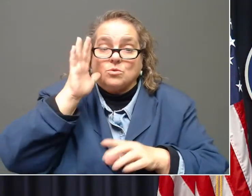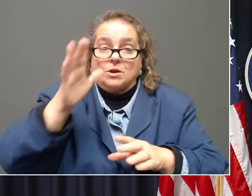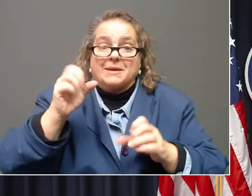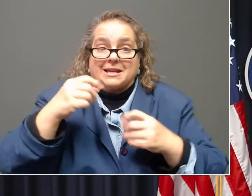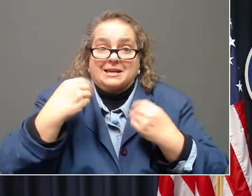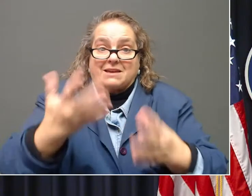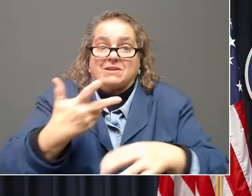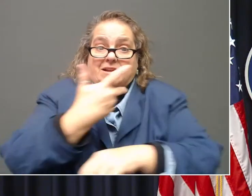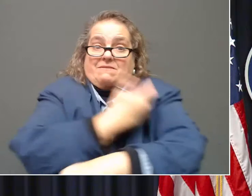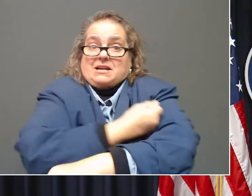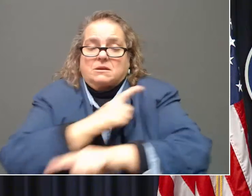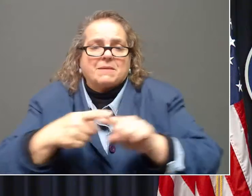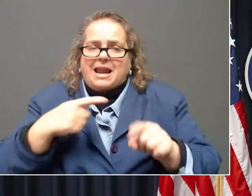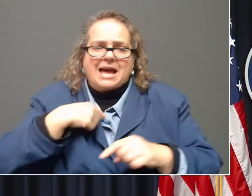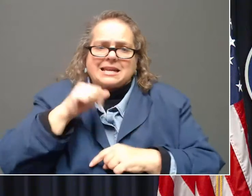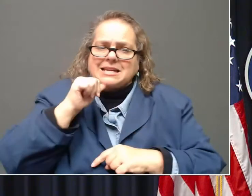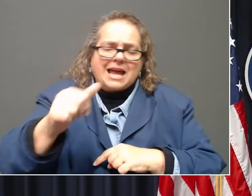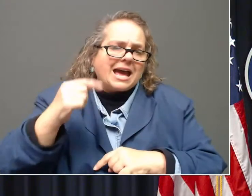Hi, Governor.